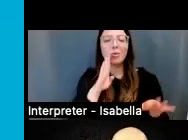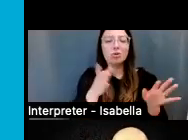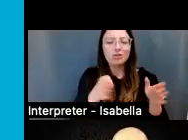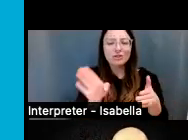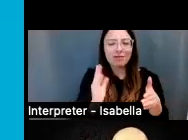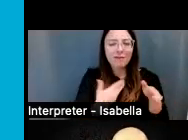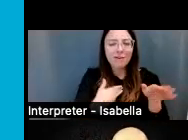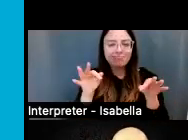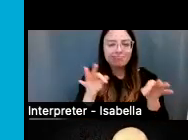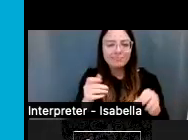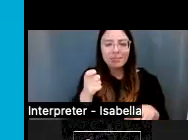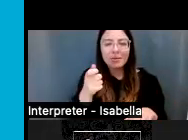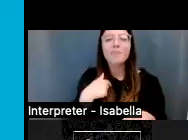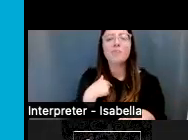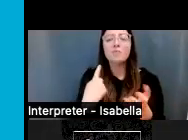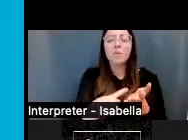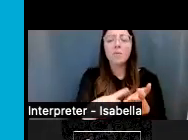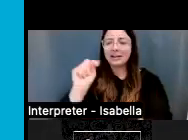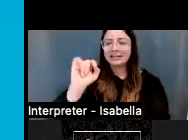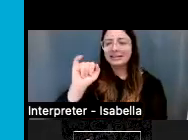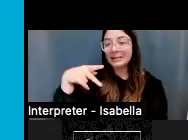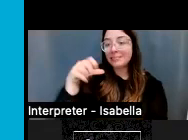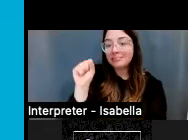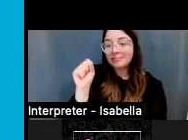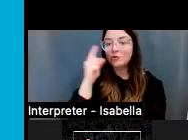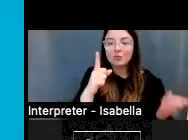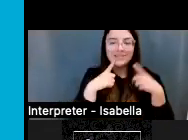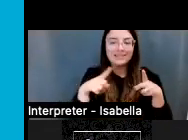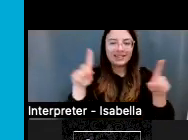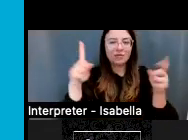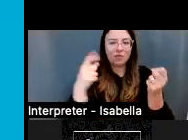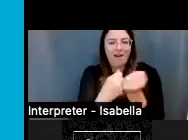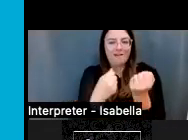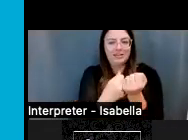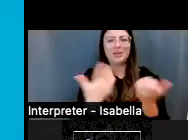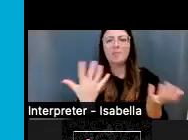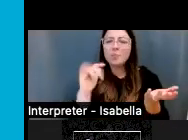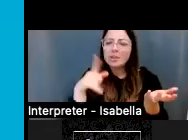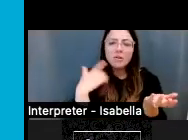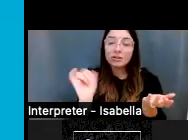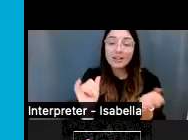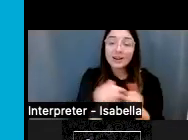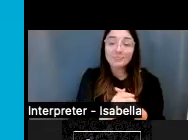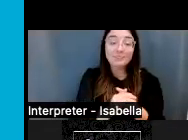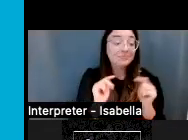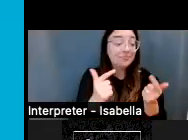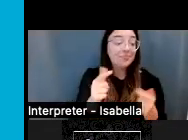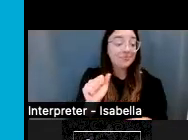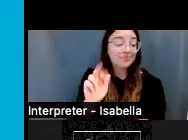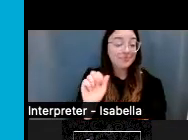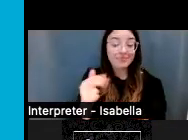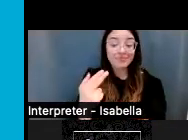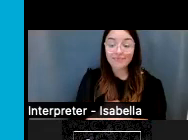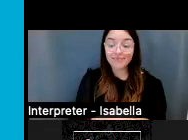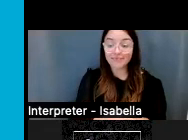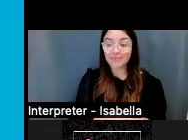that can look like. So I will turn this over to, I believe it is Sarah. Yes, hi. So yeah, we